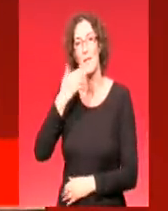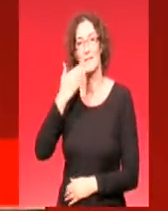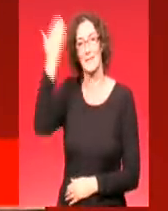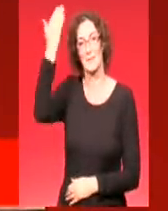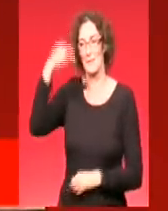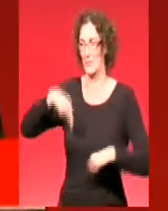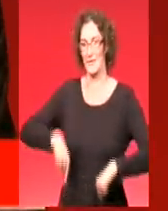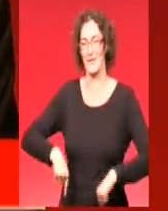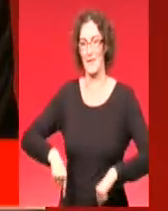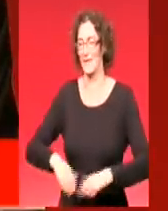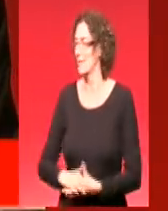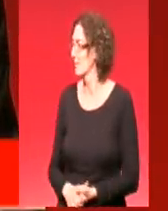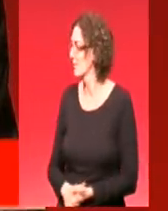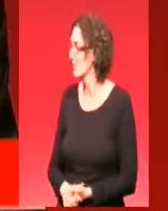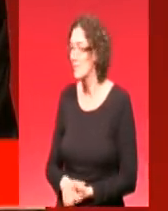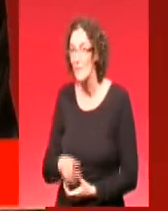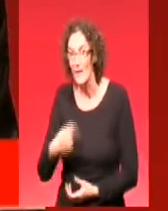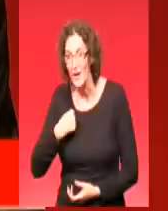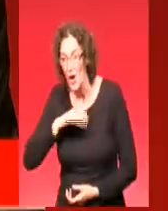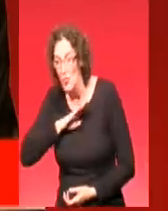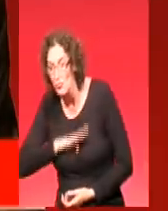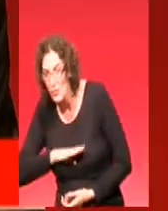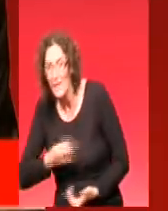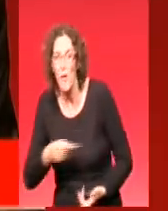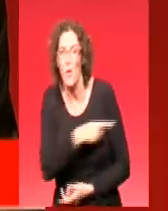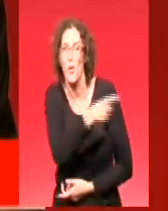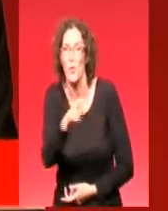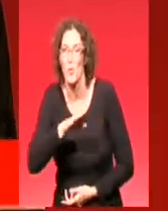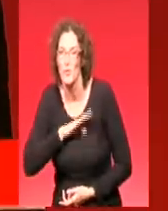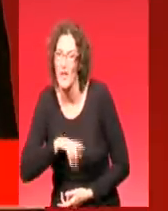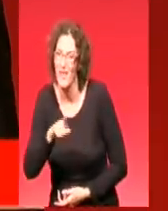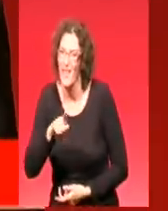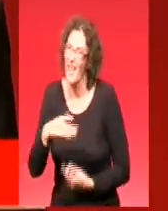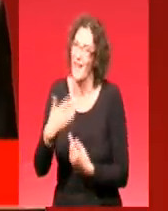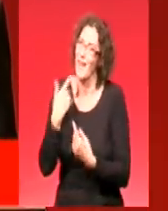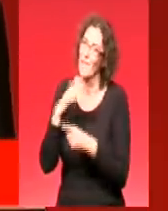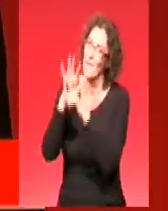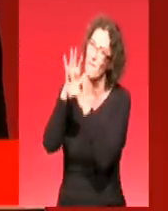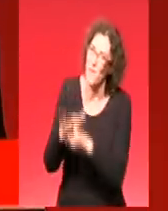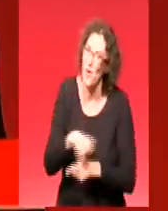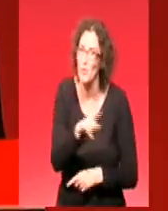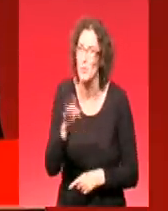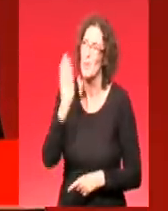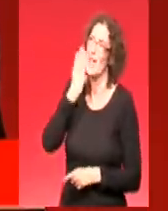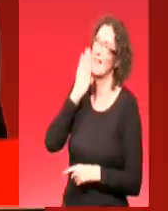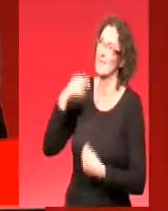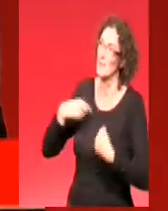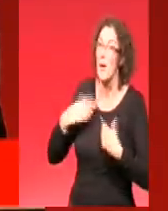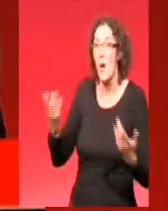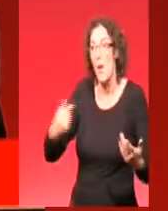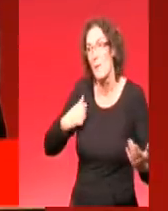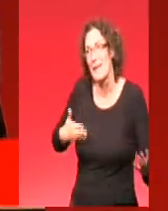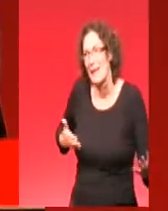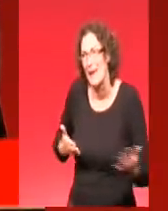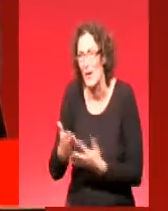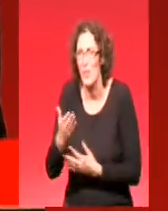who is more relieved. You've been forced to listen to me over the last few years, or me, who has gone through the anxiety of